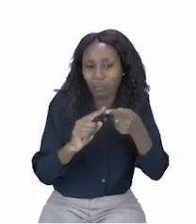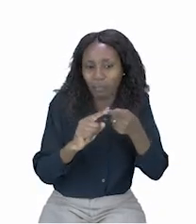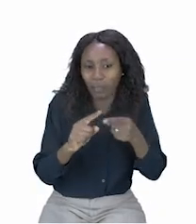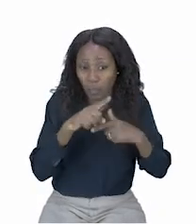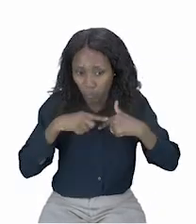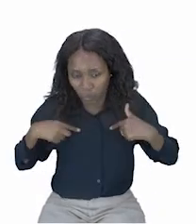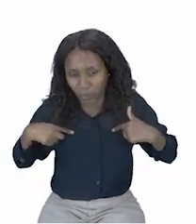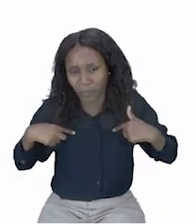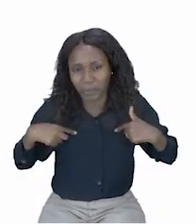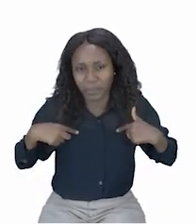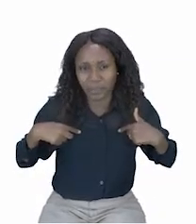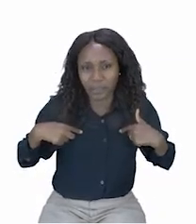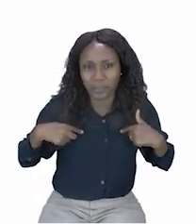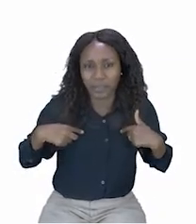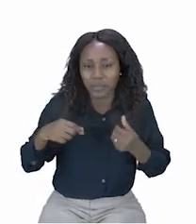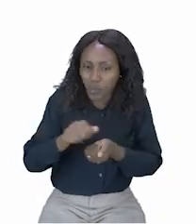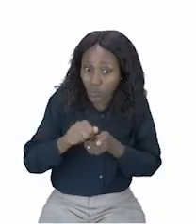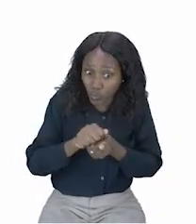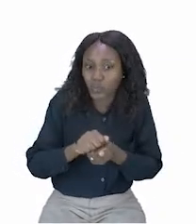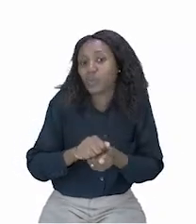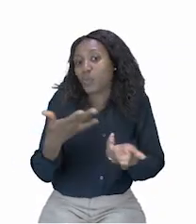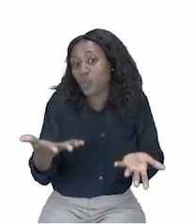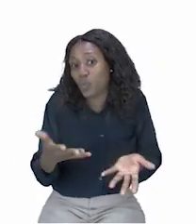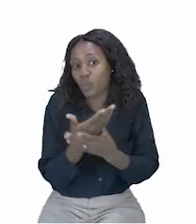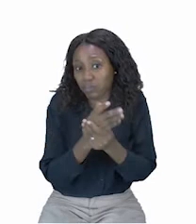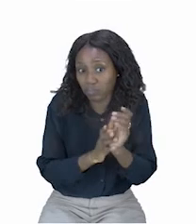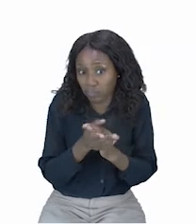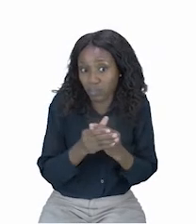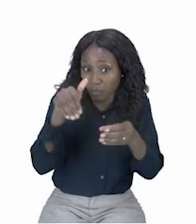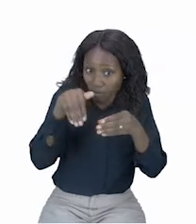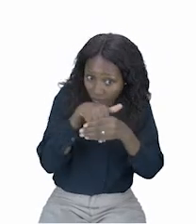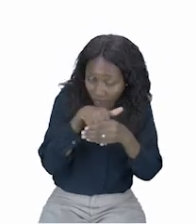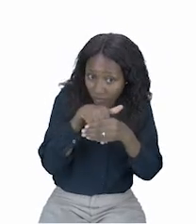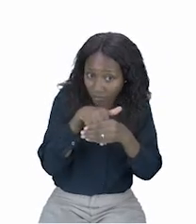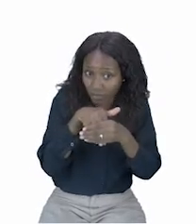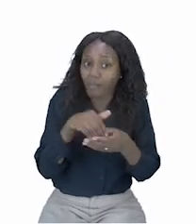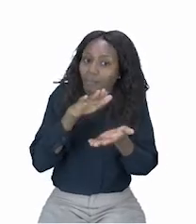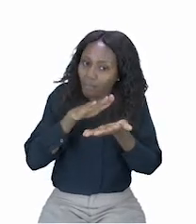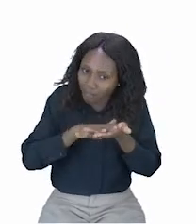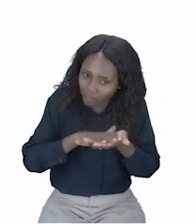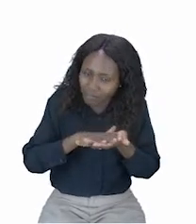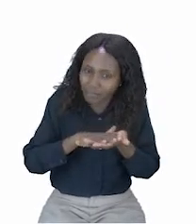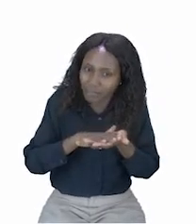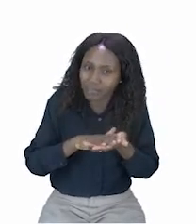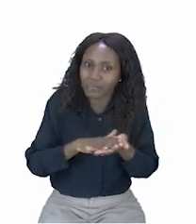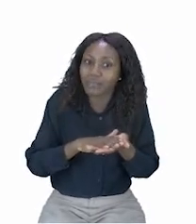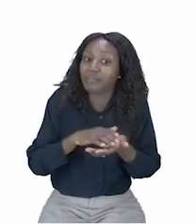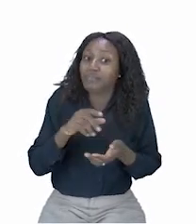we, wash, in, and,